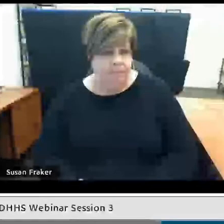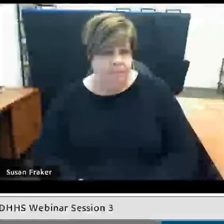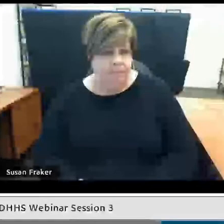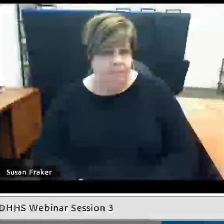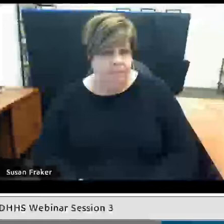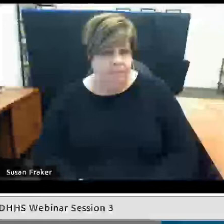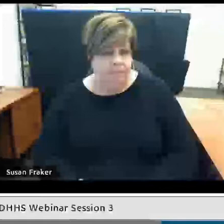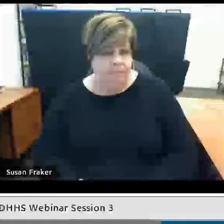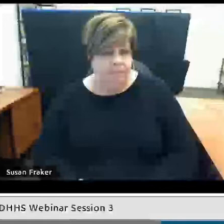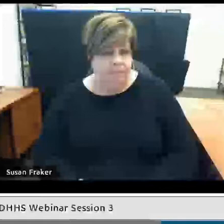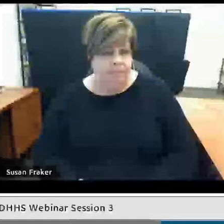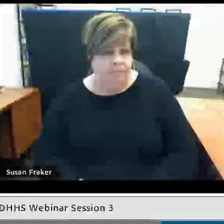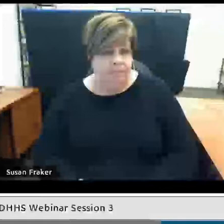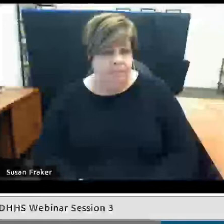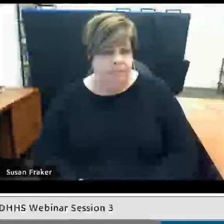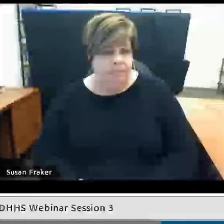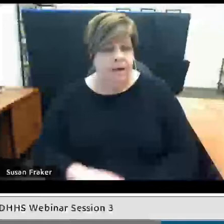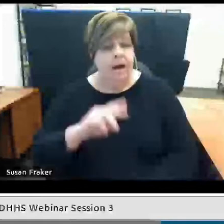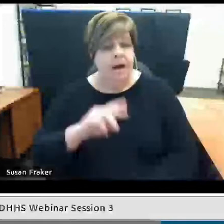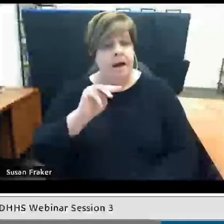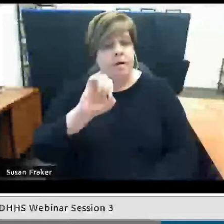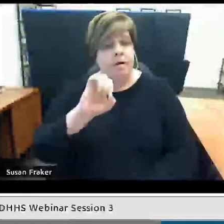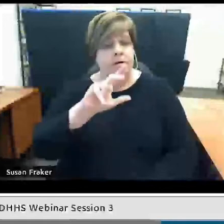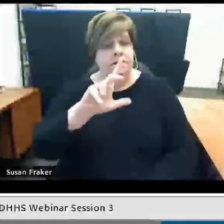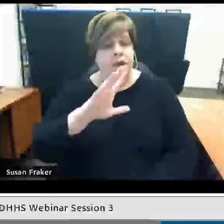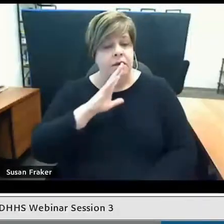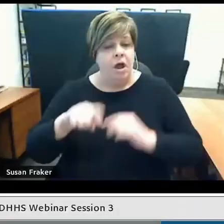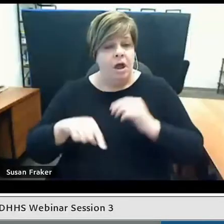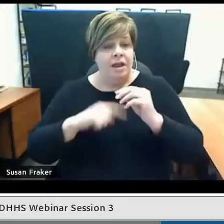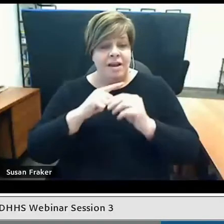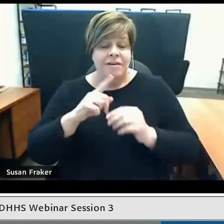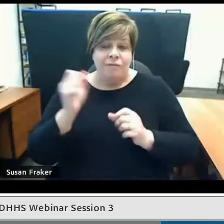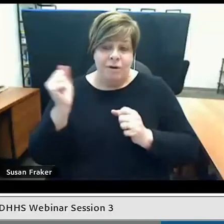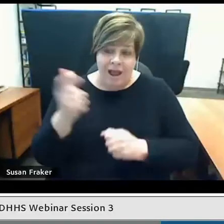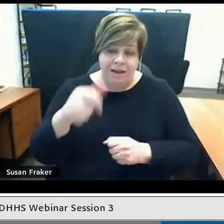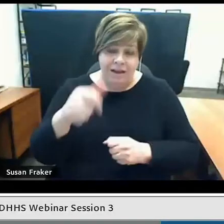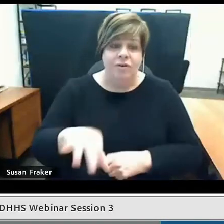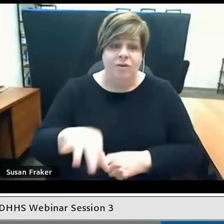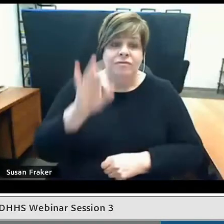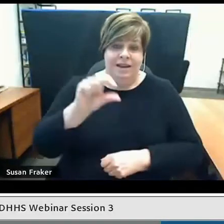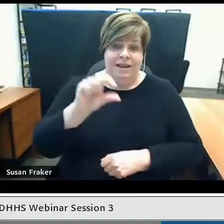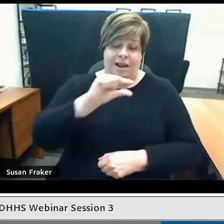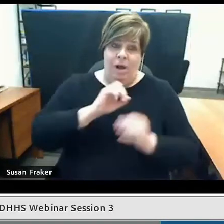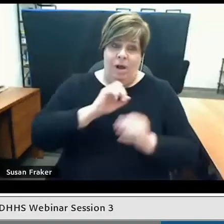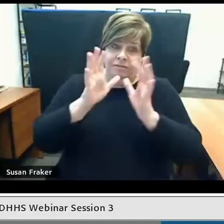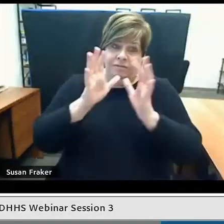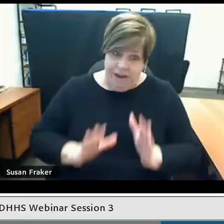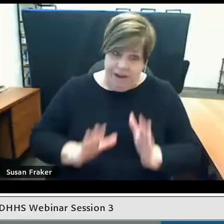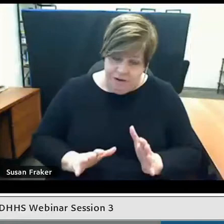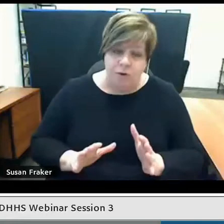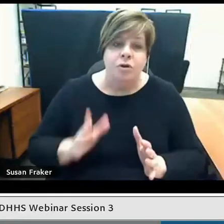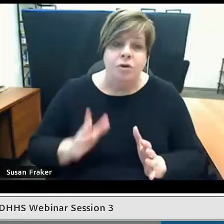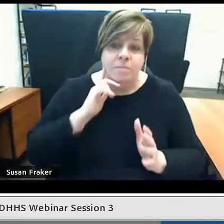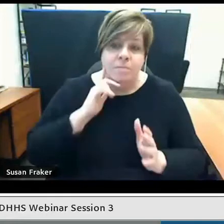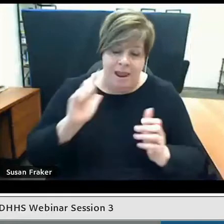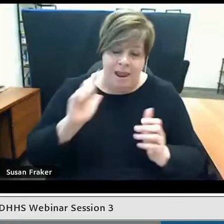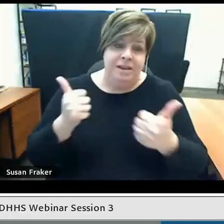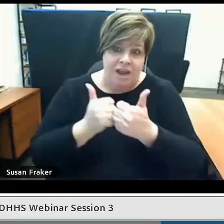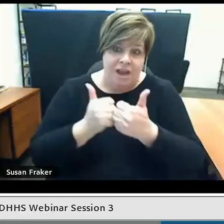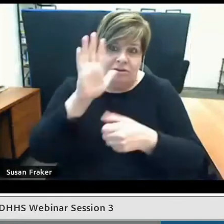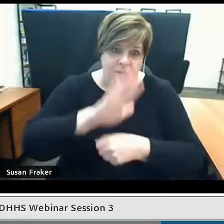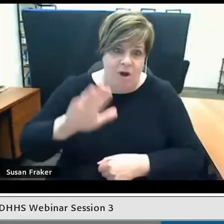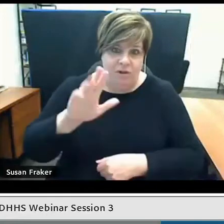For many of you, finding a qualified interpreter might be the biggest challenge. I see that we have people on the call from Prestonsburg, from